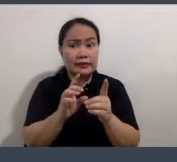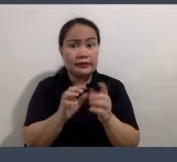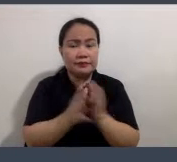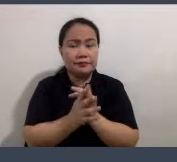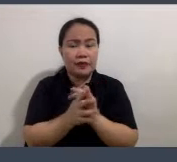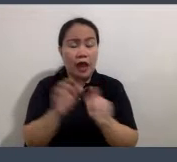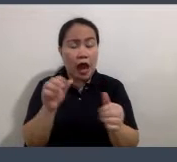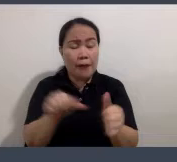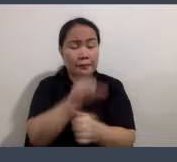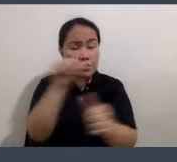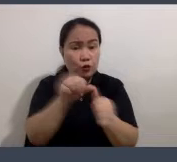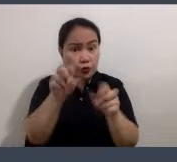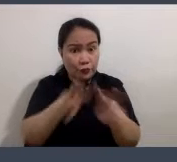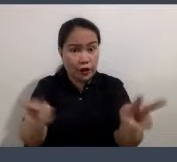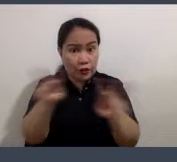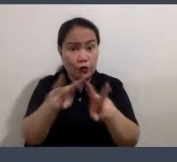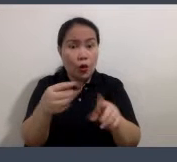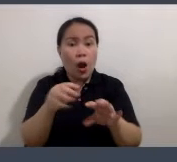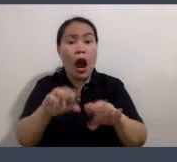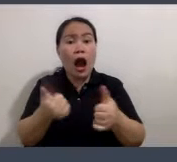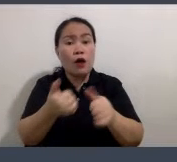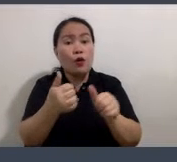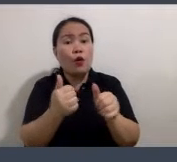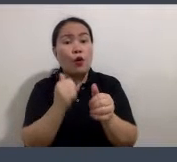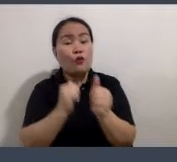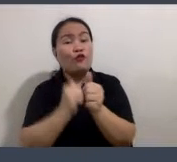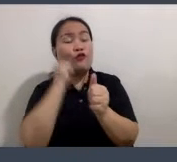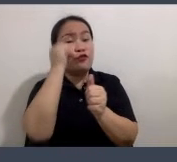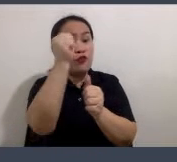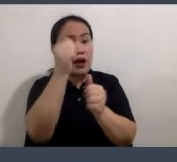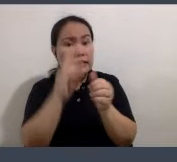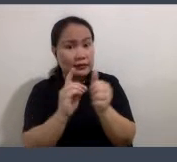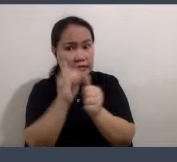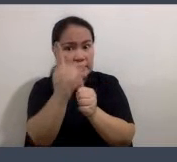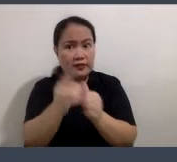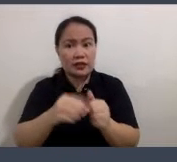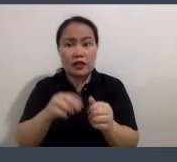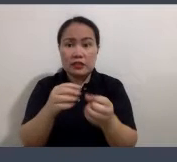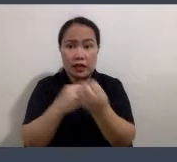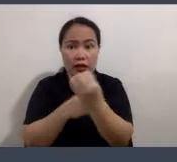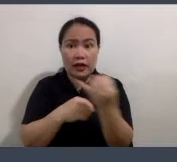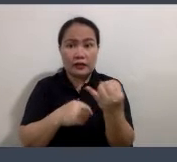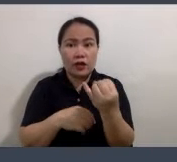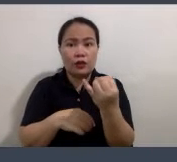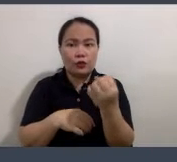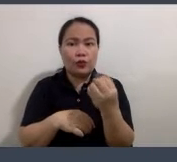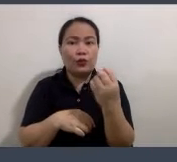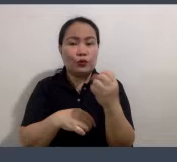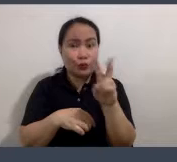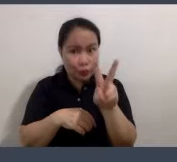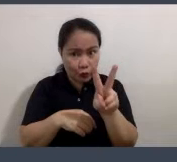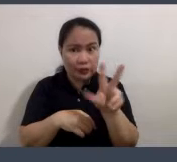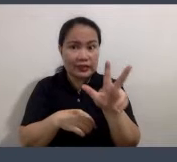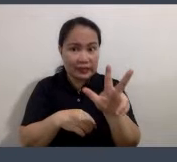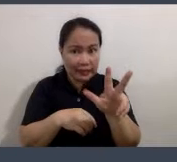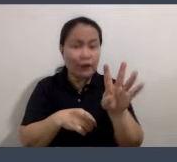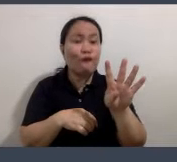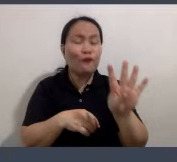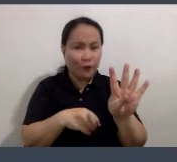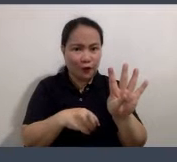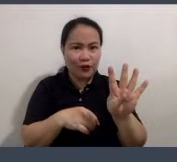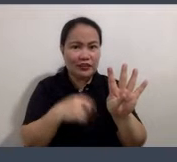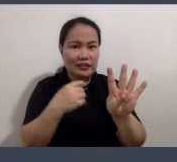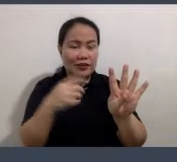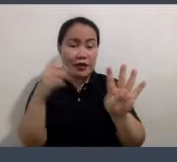kalayo sila sa isa't isa? So, we will count. So, hanggang positive 4, 1, 2, 3,